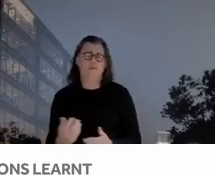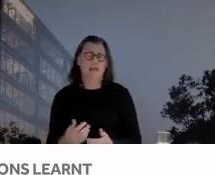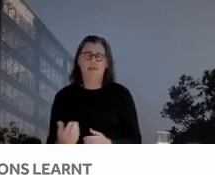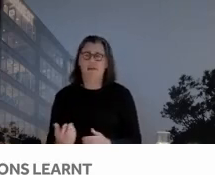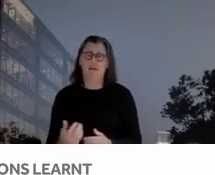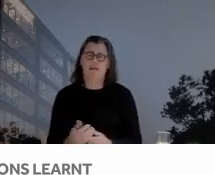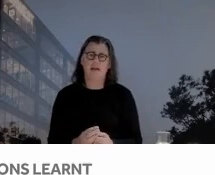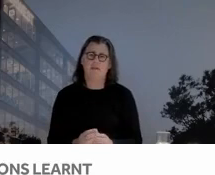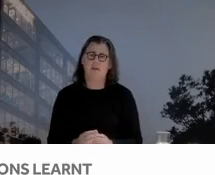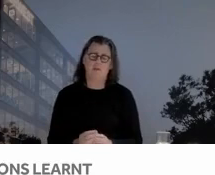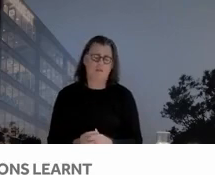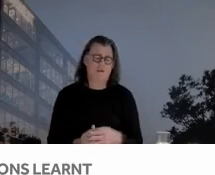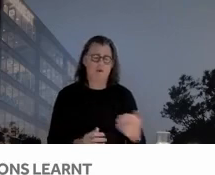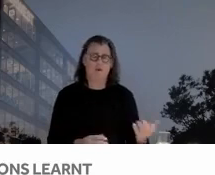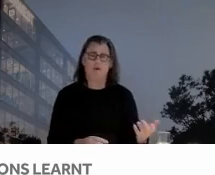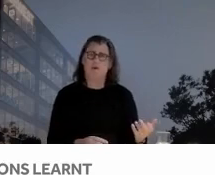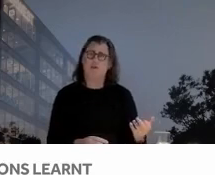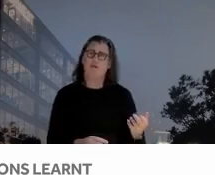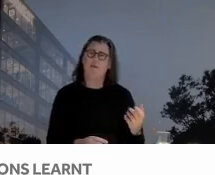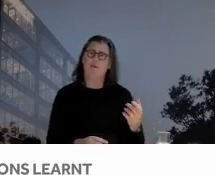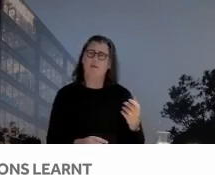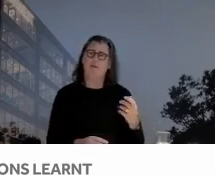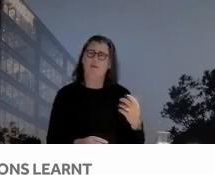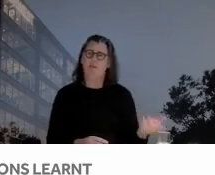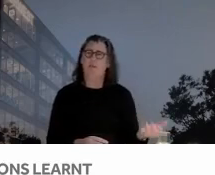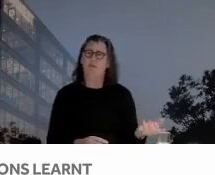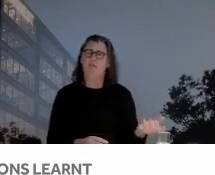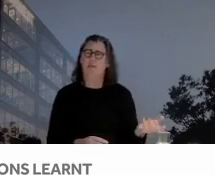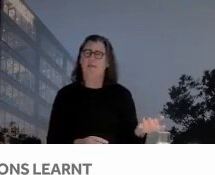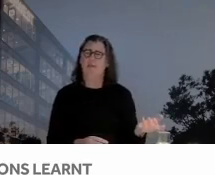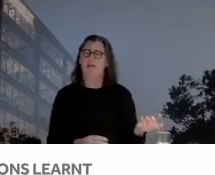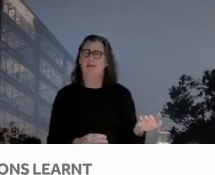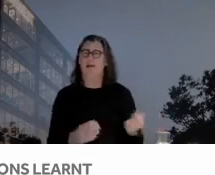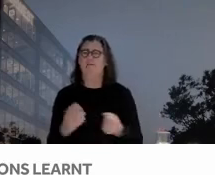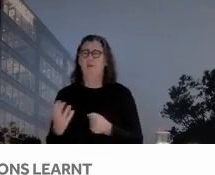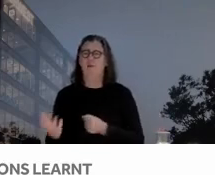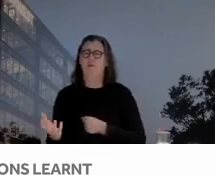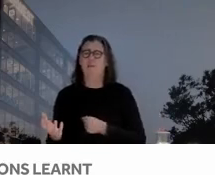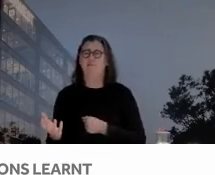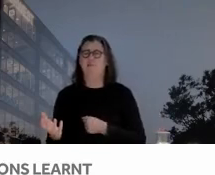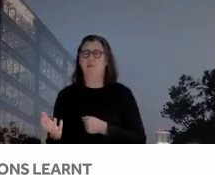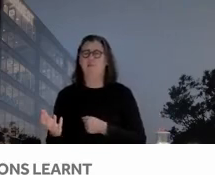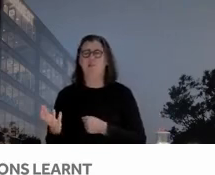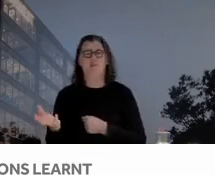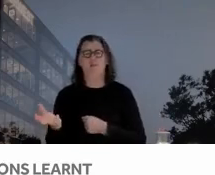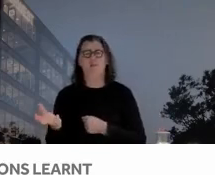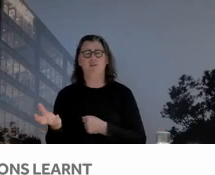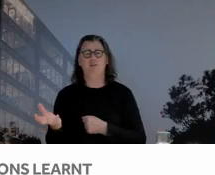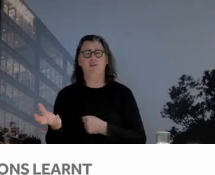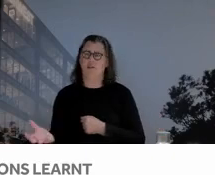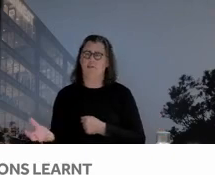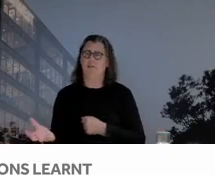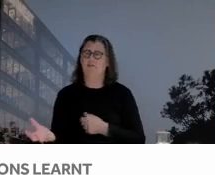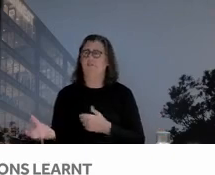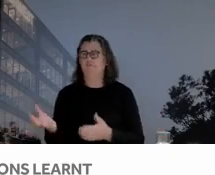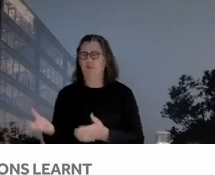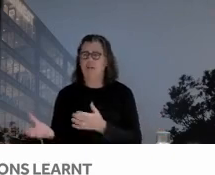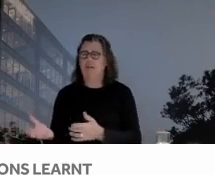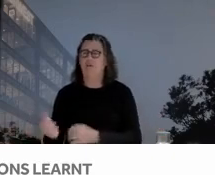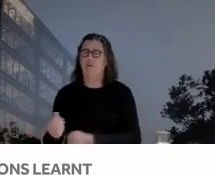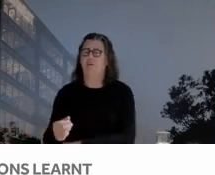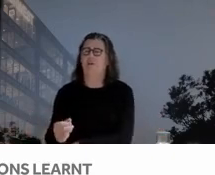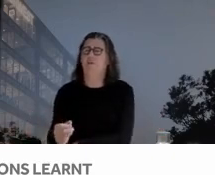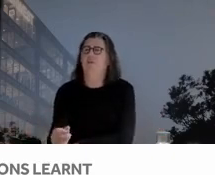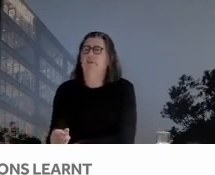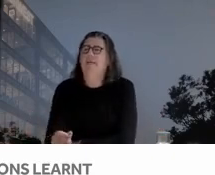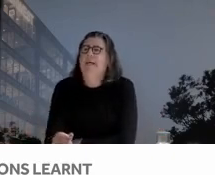have different end-of-life outcomes. Timber can be reused at the end of life. Concrete can be crushed and downcycled. Really,